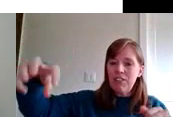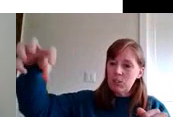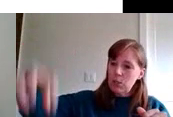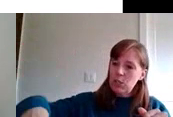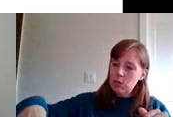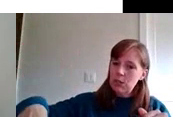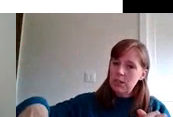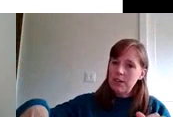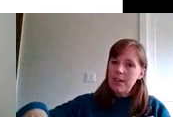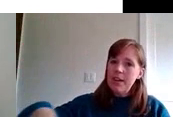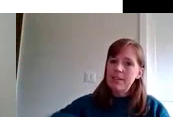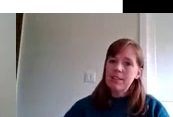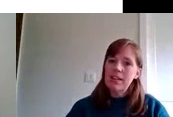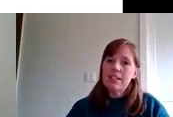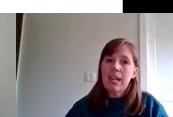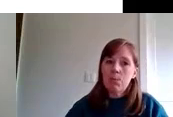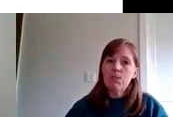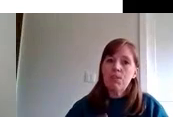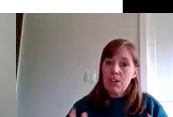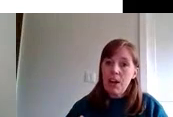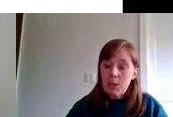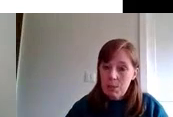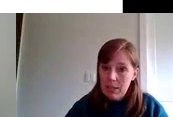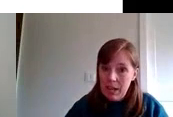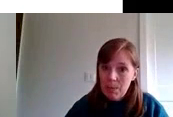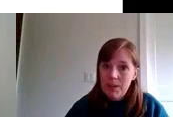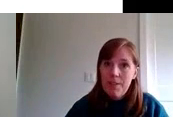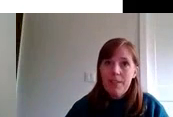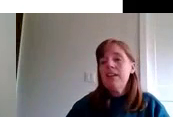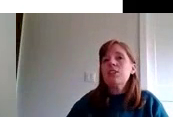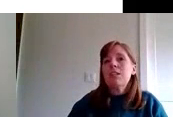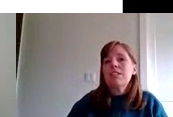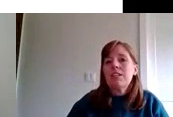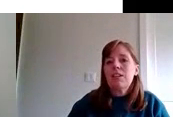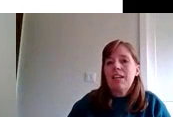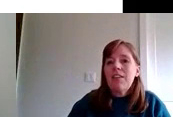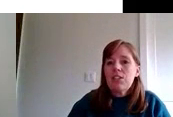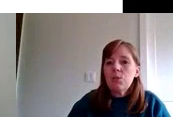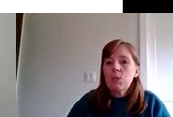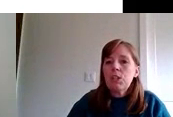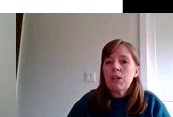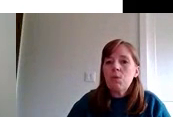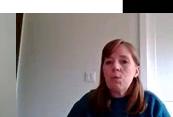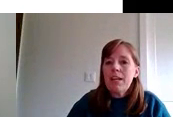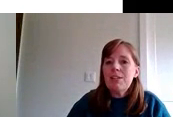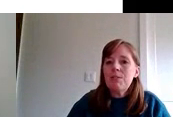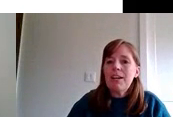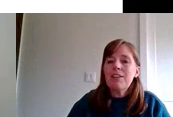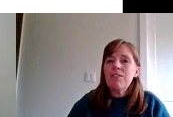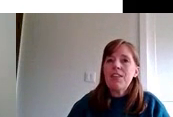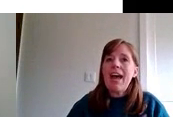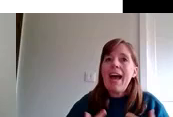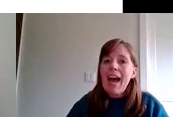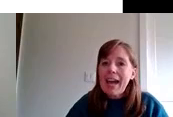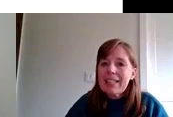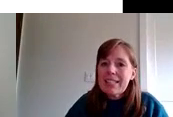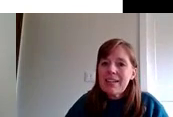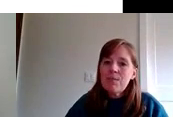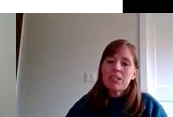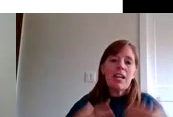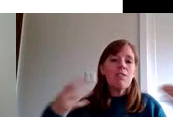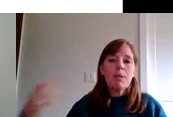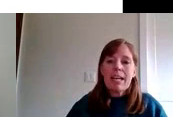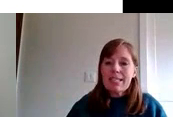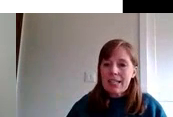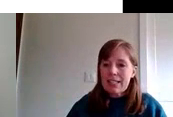glass shelf, and so you can use it as the camera for the document camera. So that's a really great way to kind of the